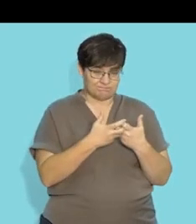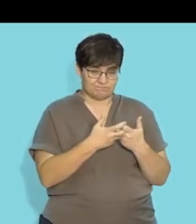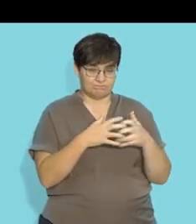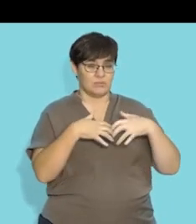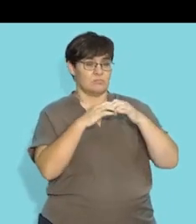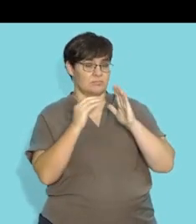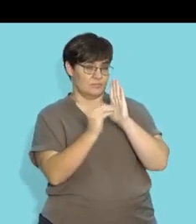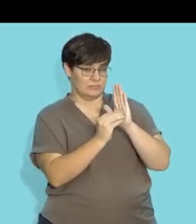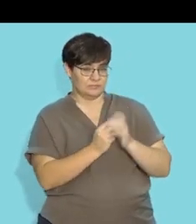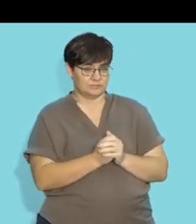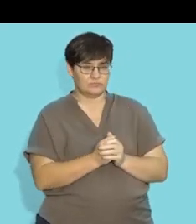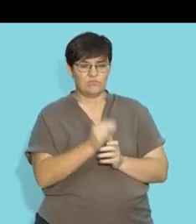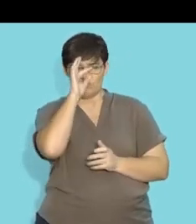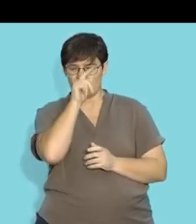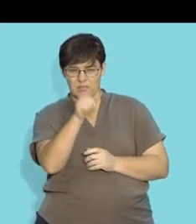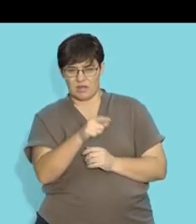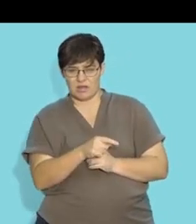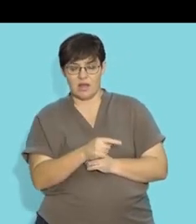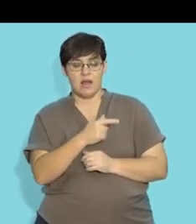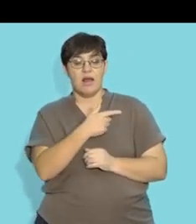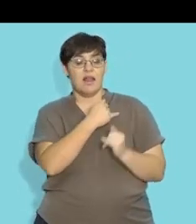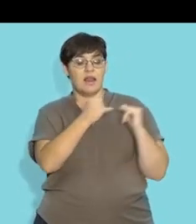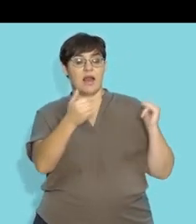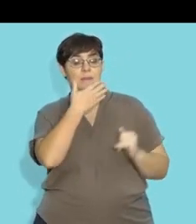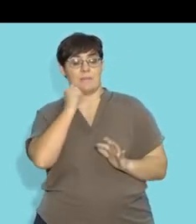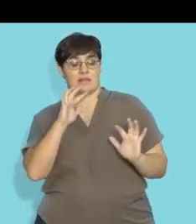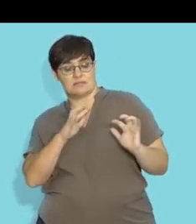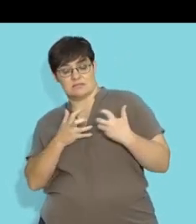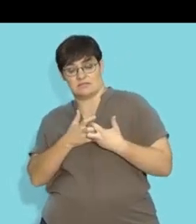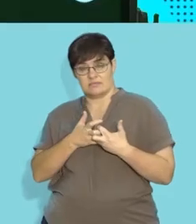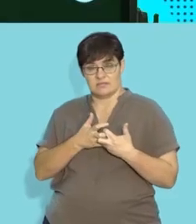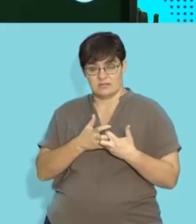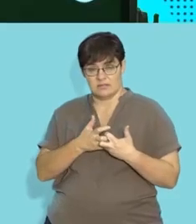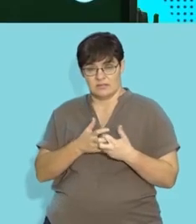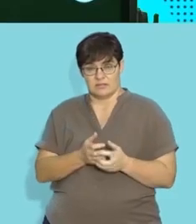best fit. So just to remind you again that the line of best fit,